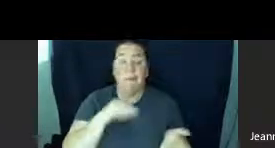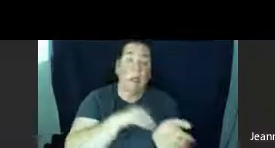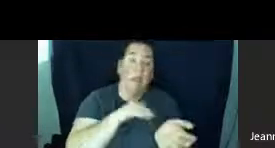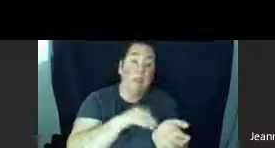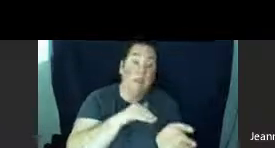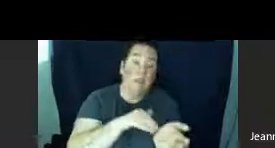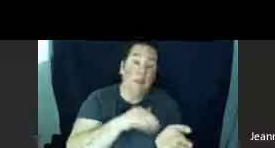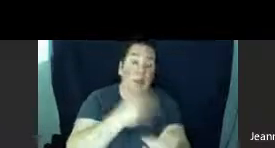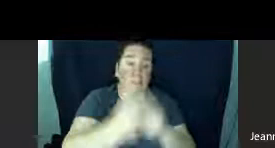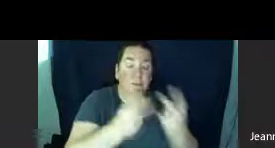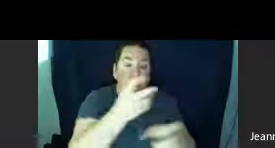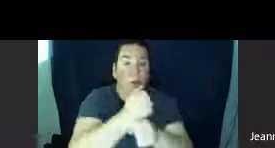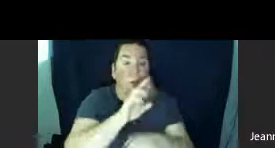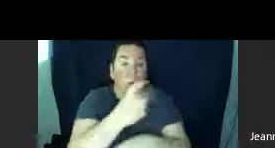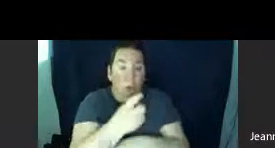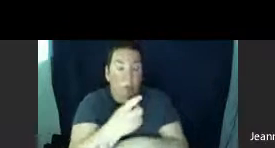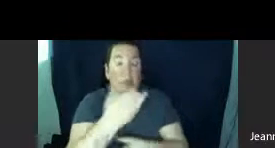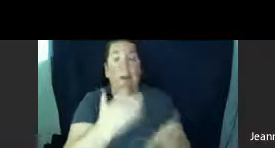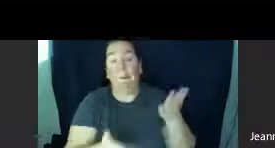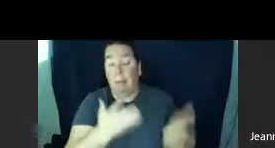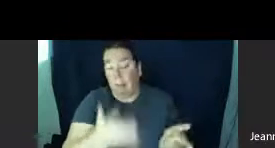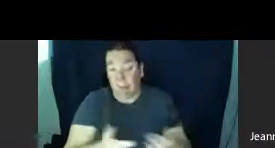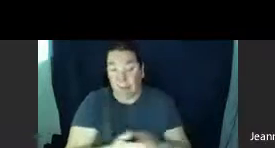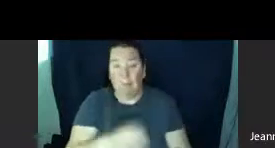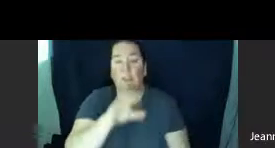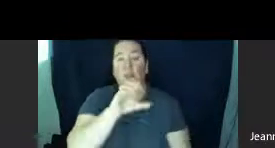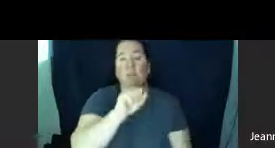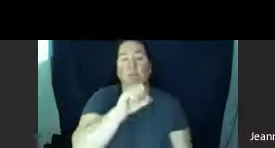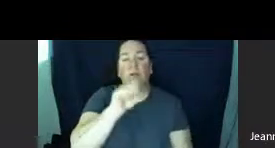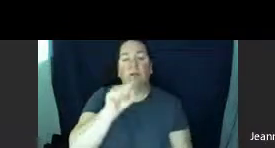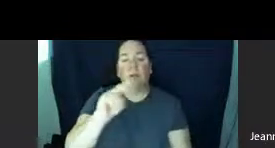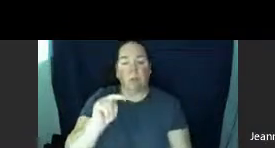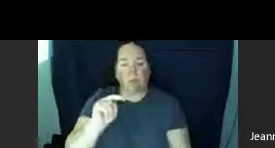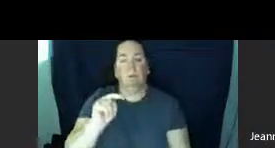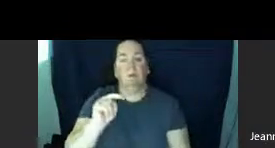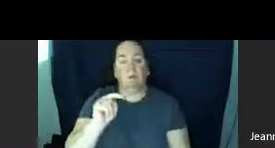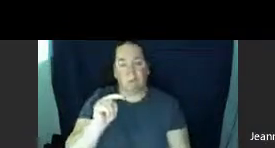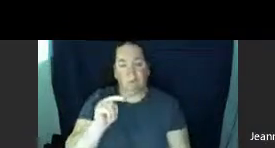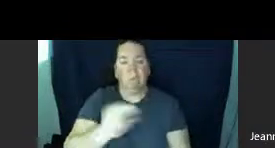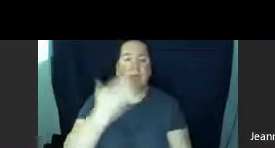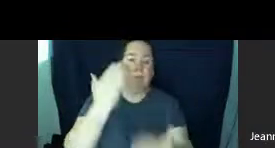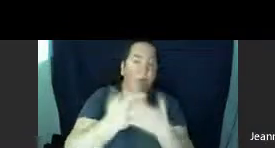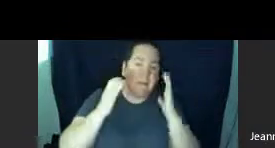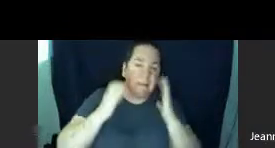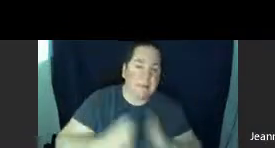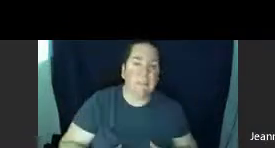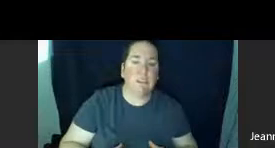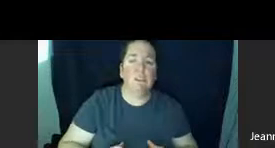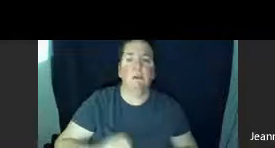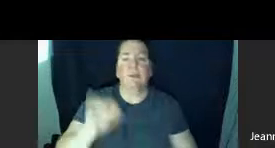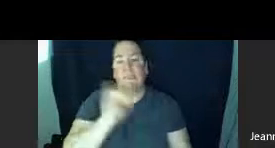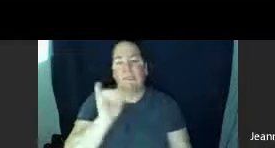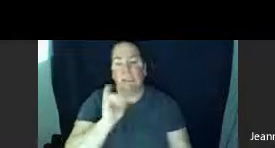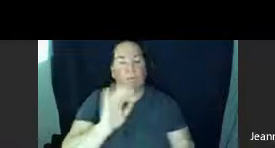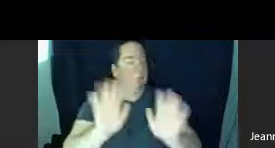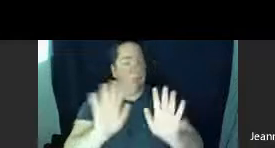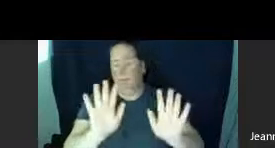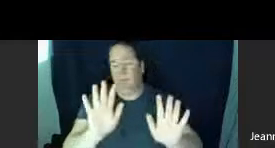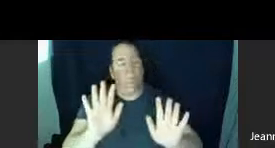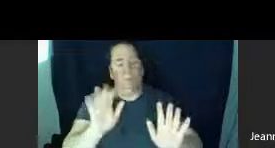prescription. But Social Security numbers, any type of proof of citizenship and insurance are not